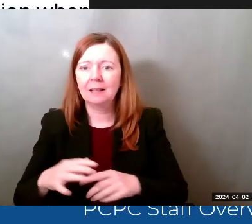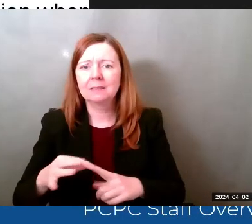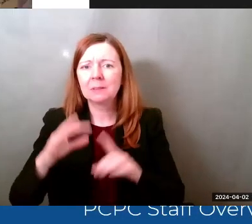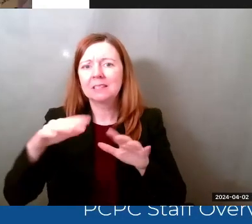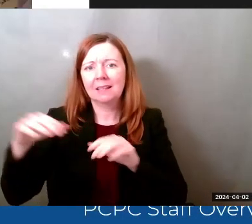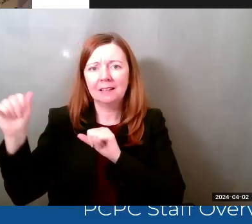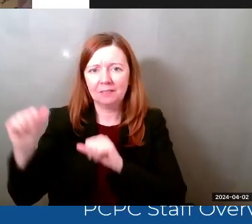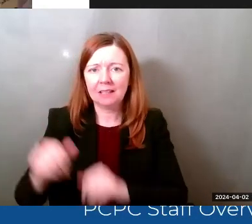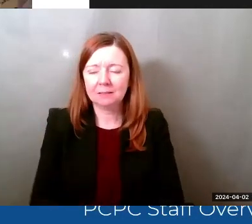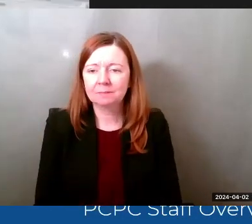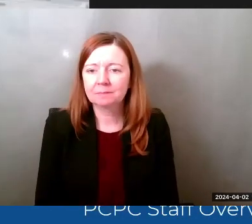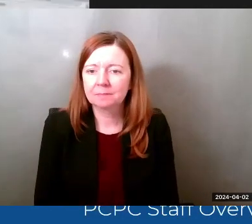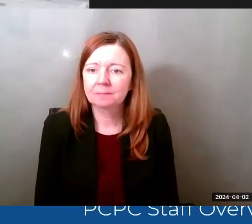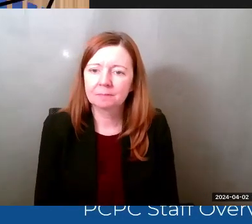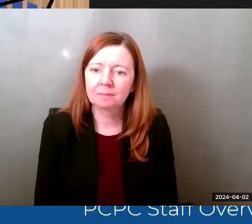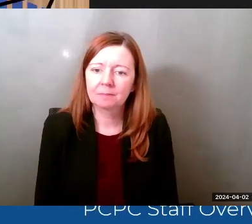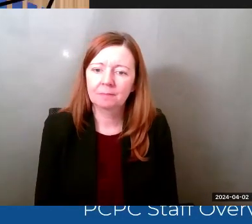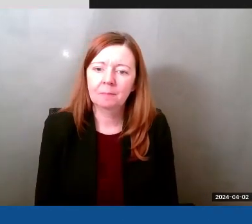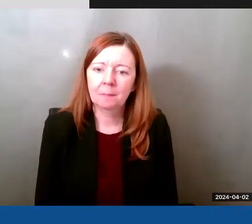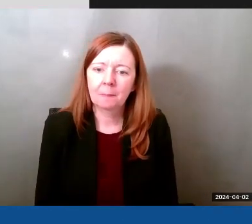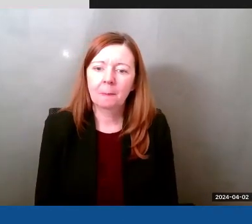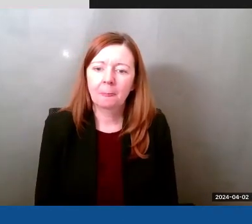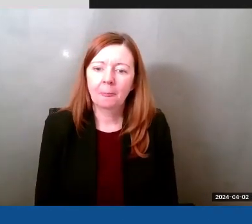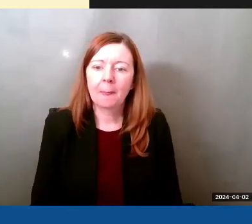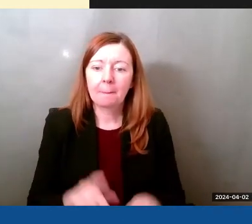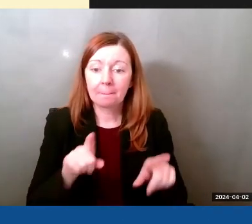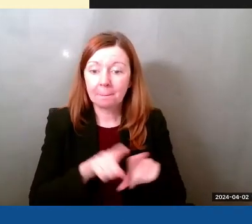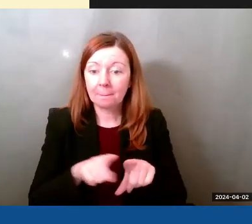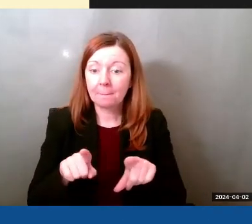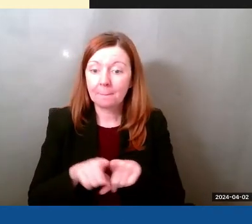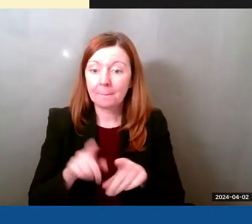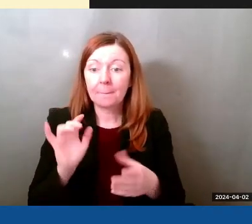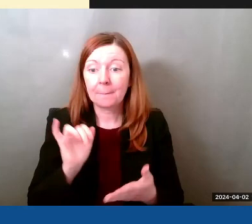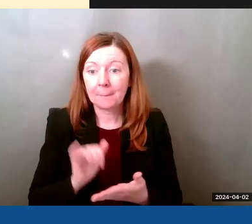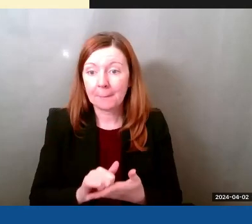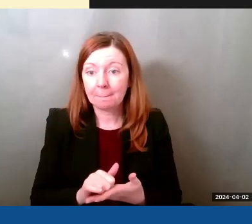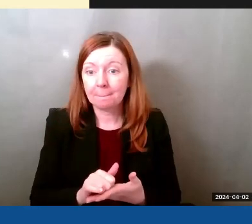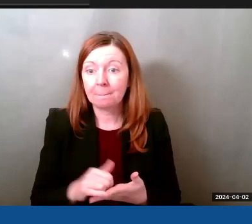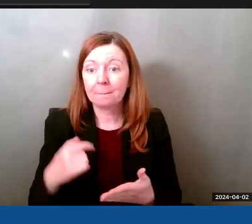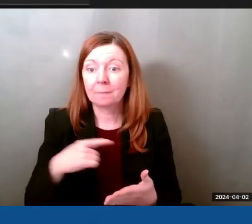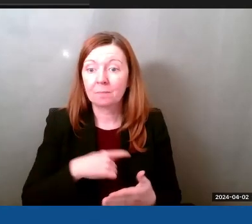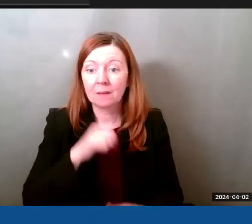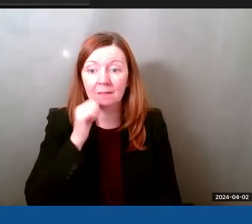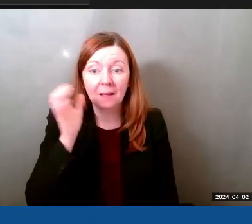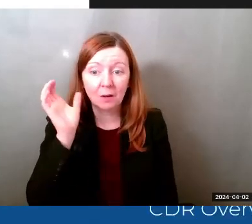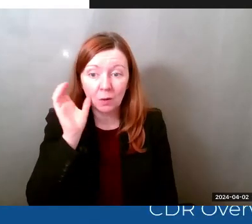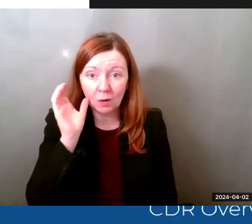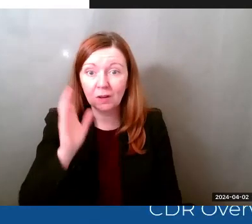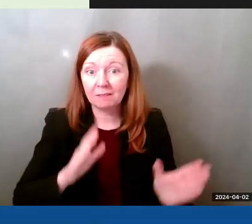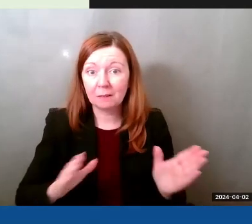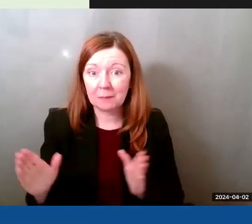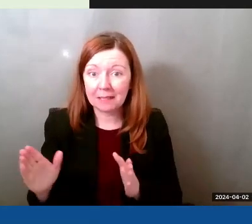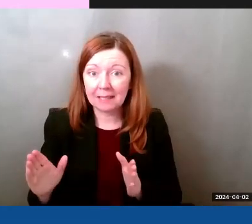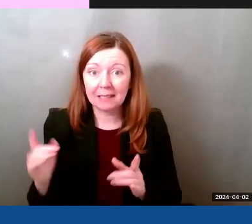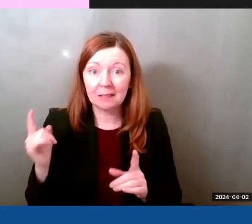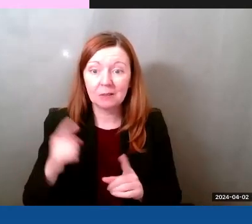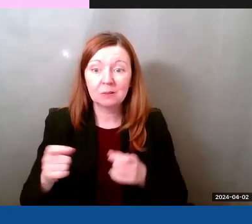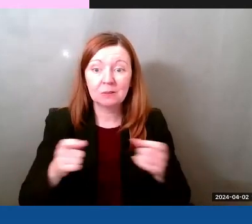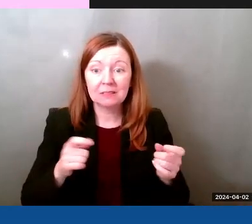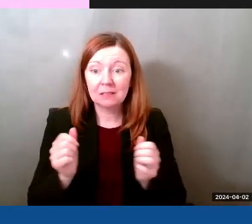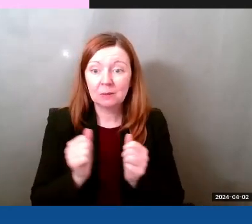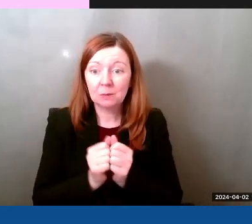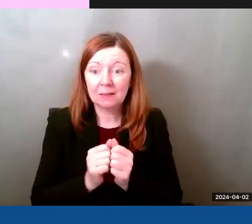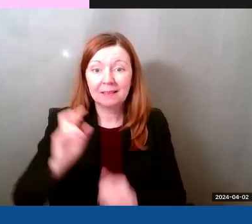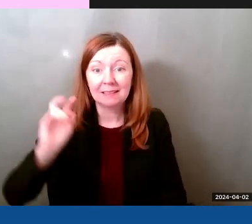arena. Not to mention that we haven't heard of a plan to deal with the